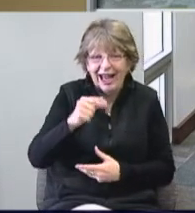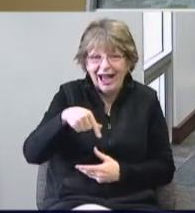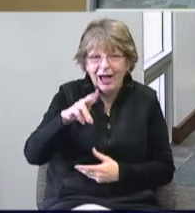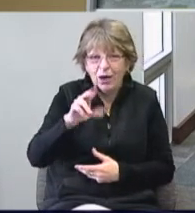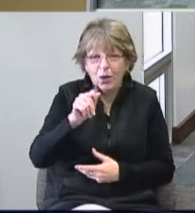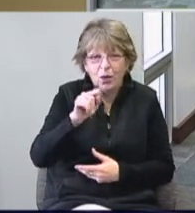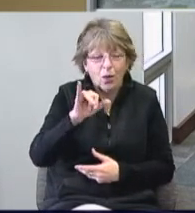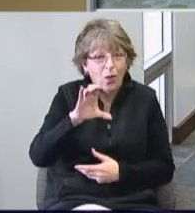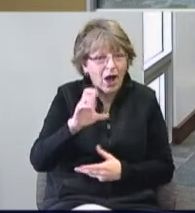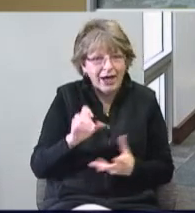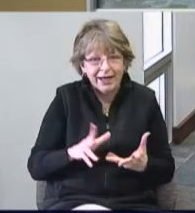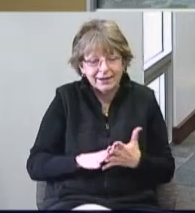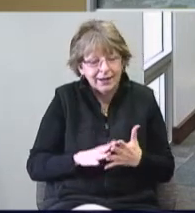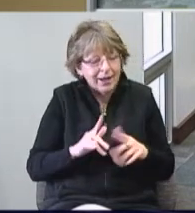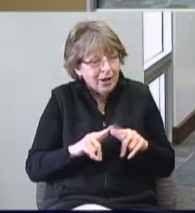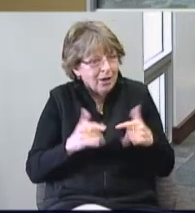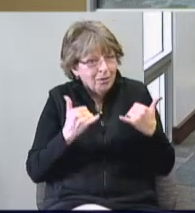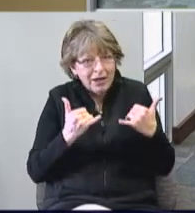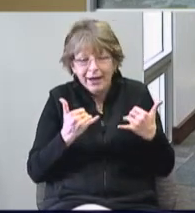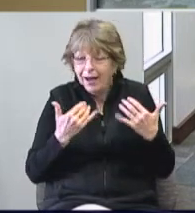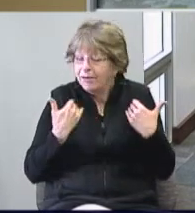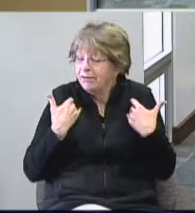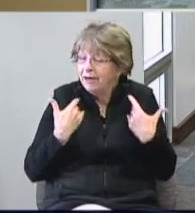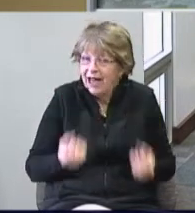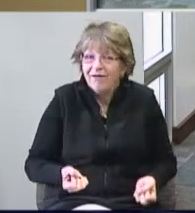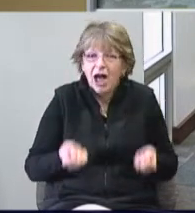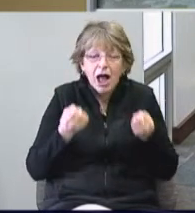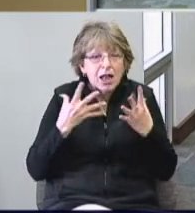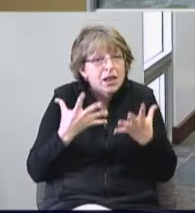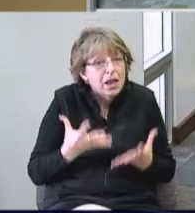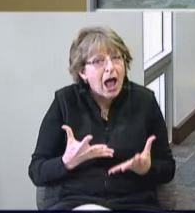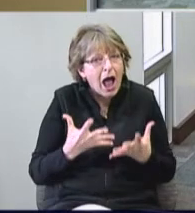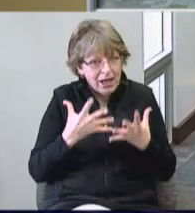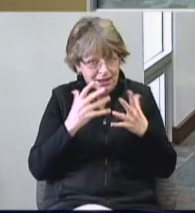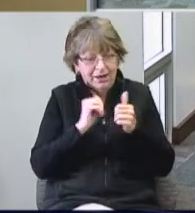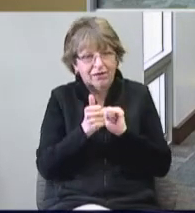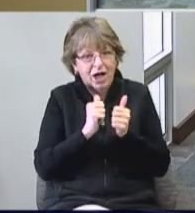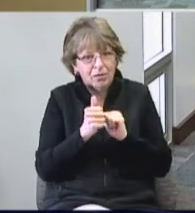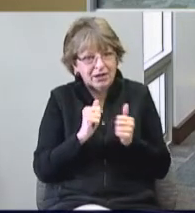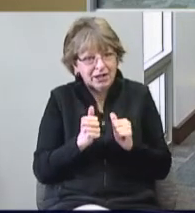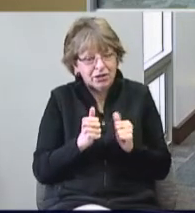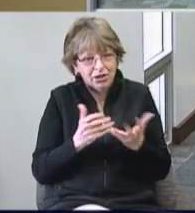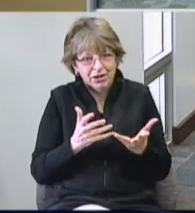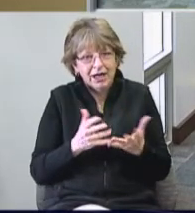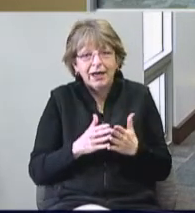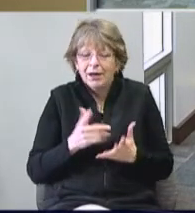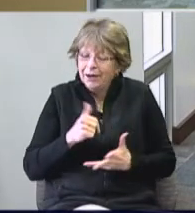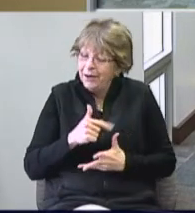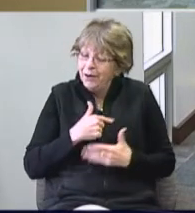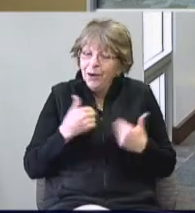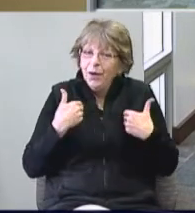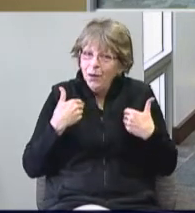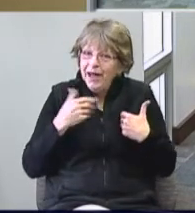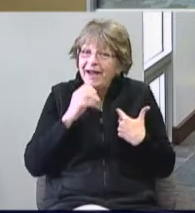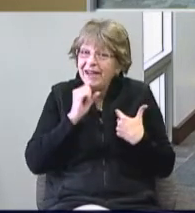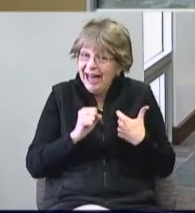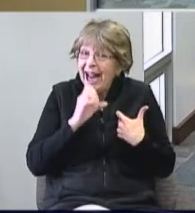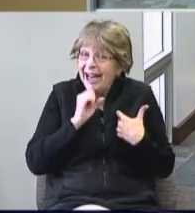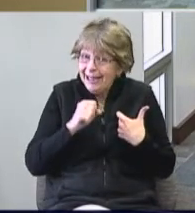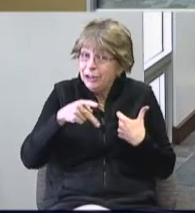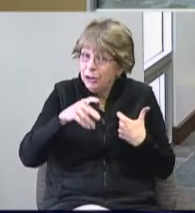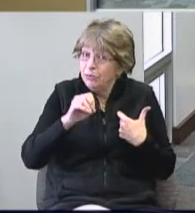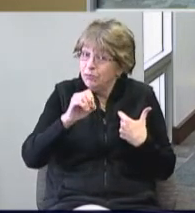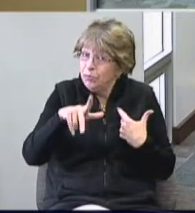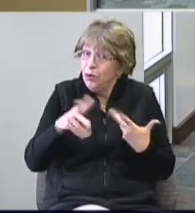not necessarily a fact that our facility is aging or out of date. It's just there's other alternatives for folks to go to.